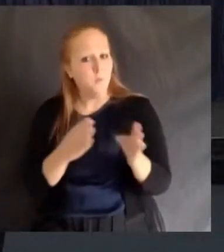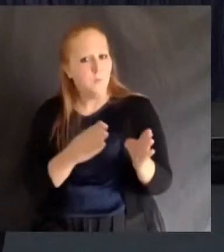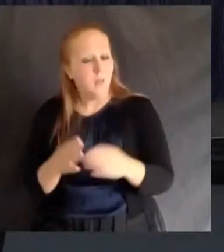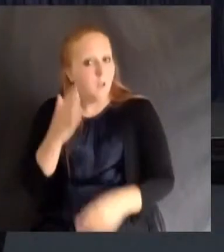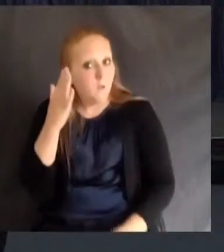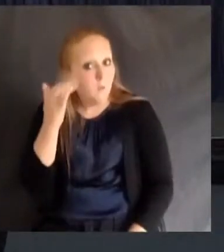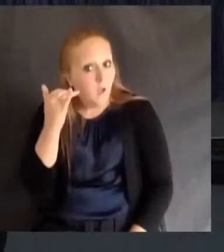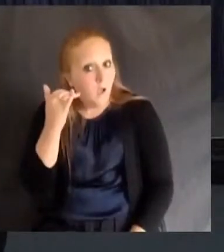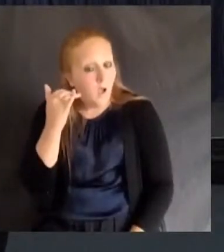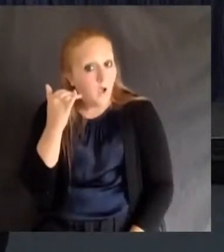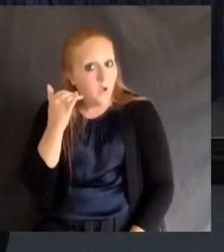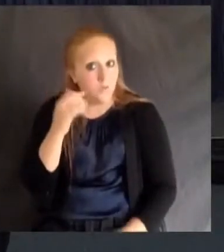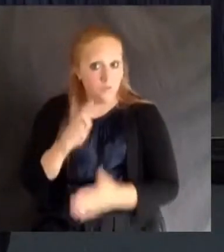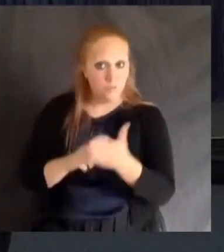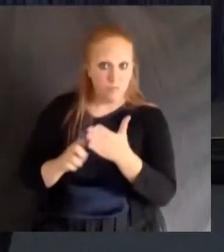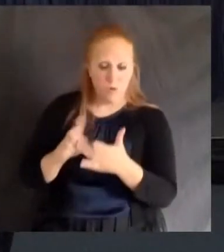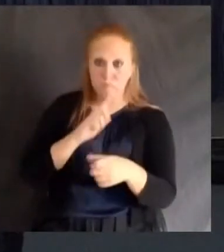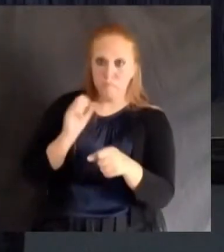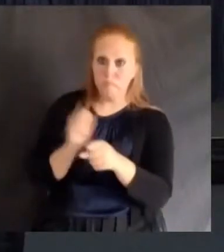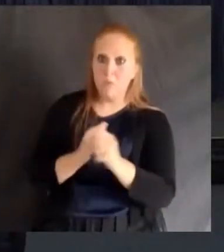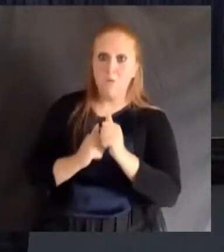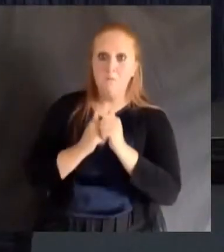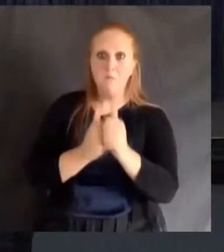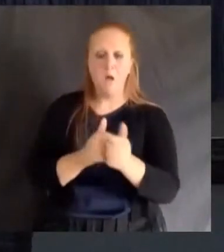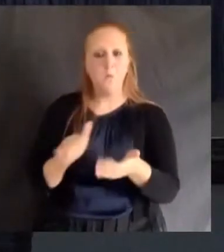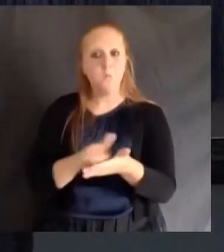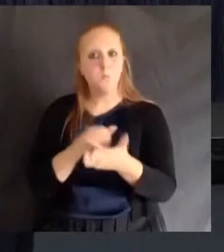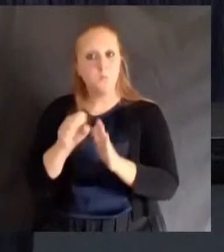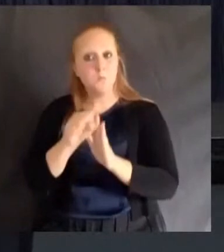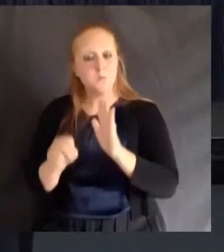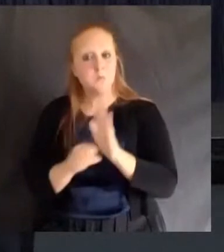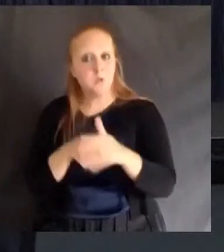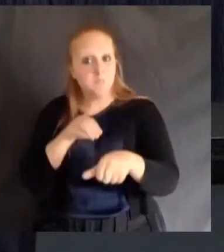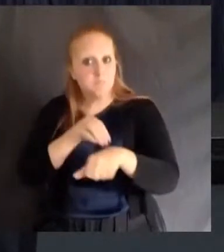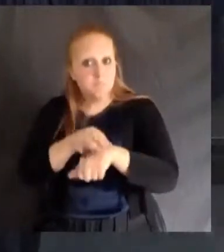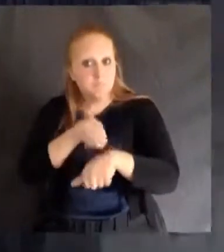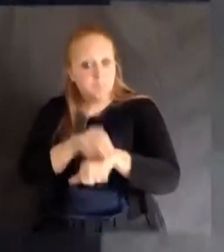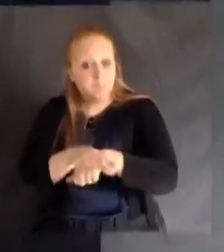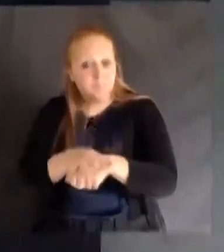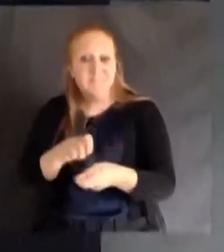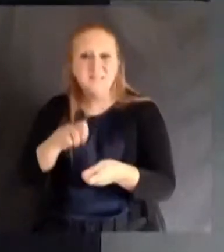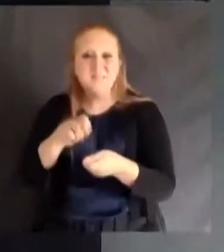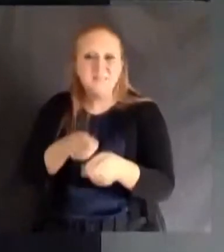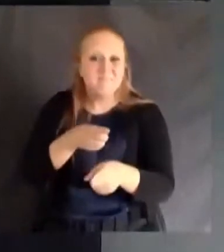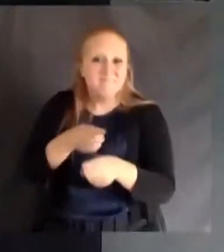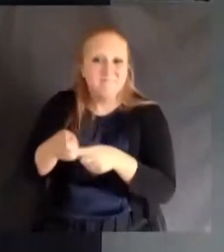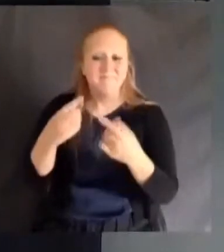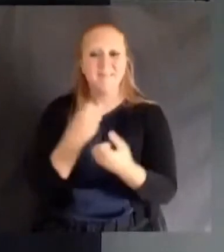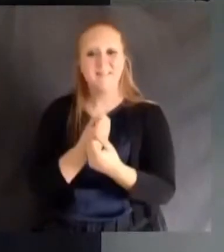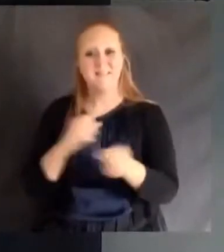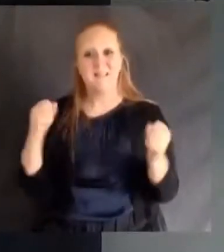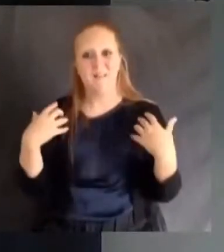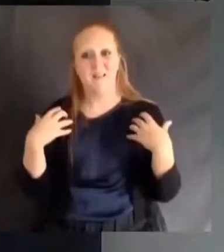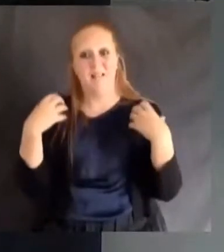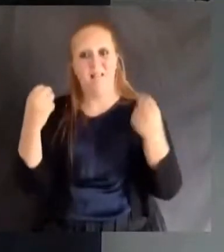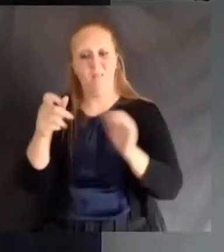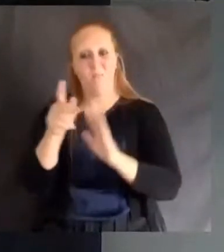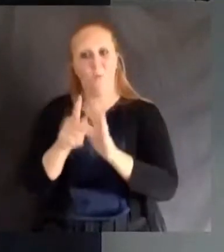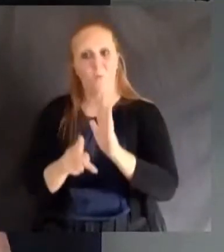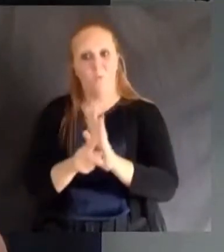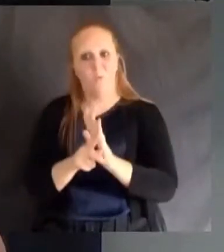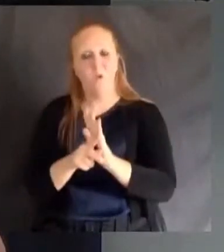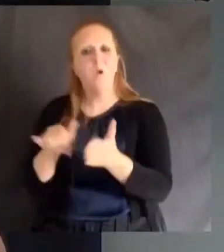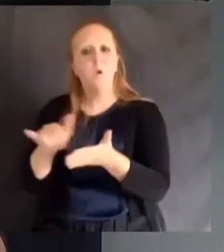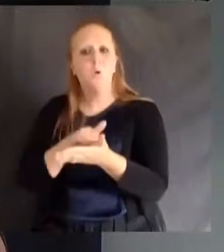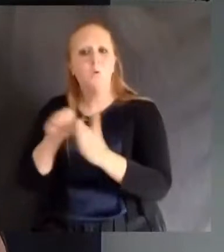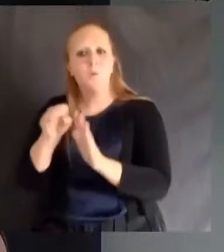particularly see if they're following the guidance that the state will be putting out, especially in the safety and health protocol that will be put out by the State Department of